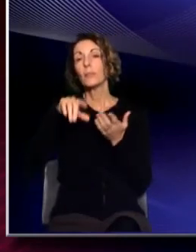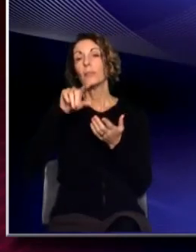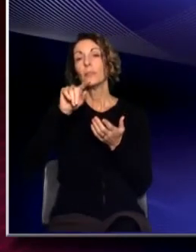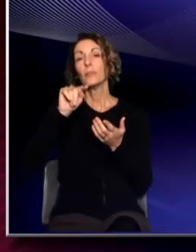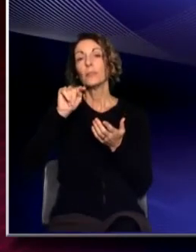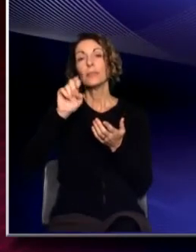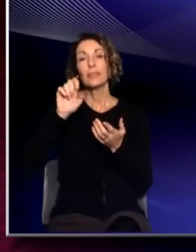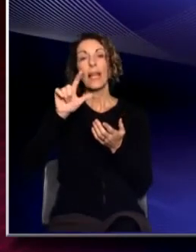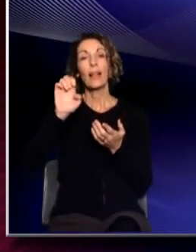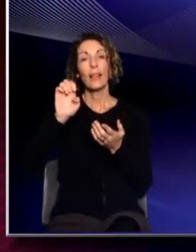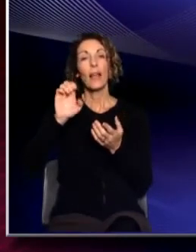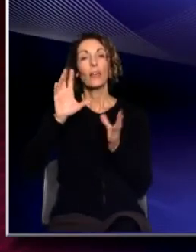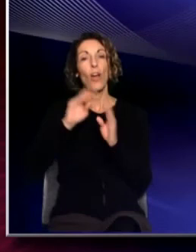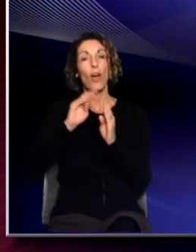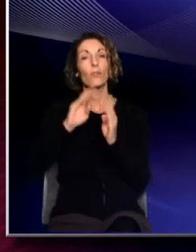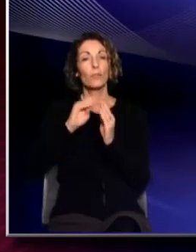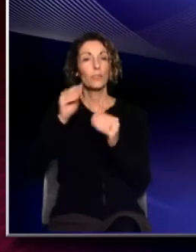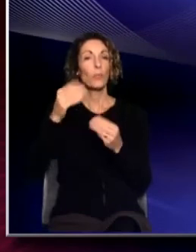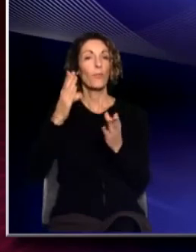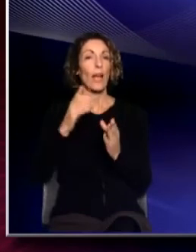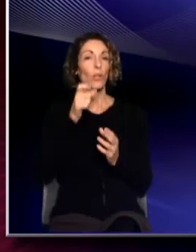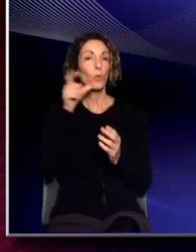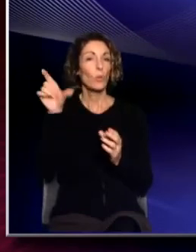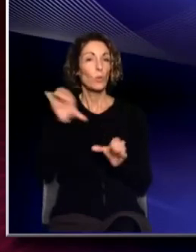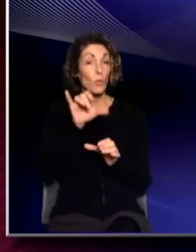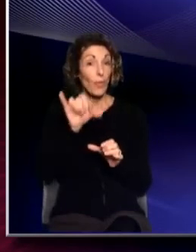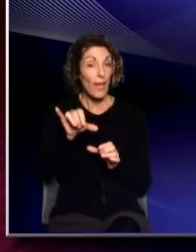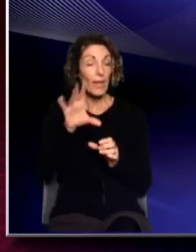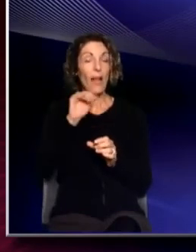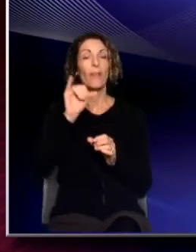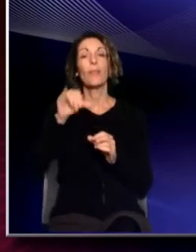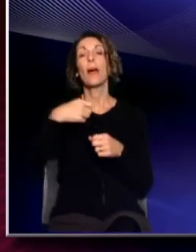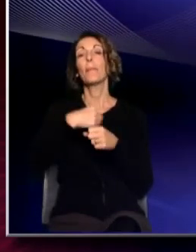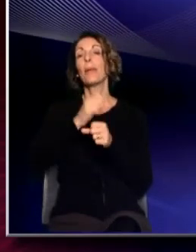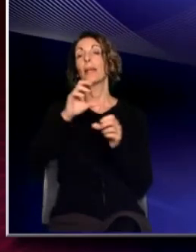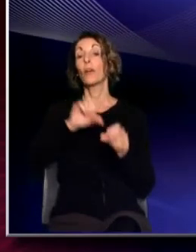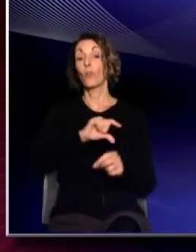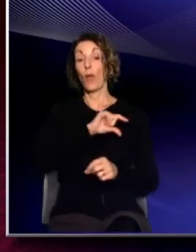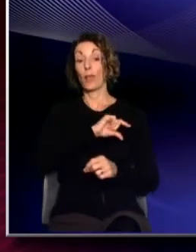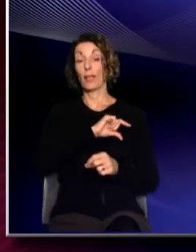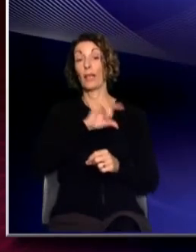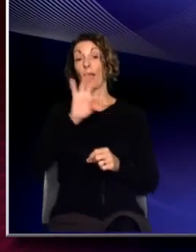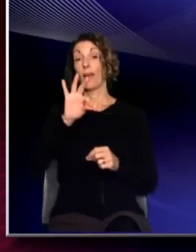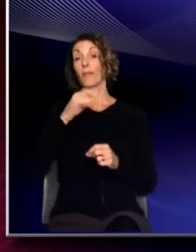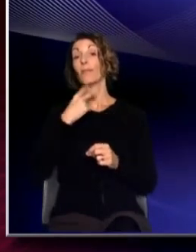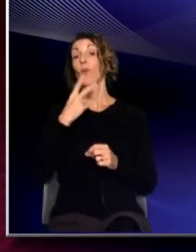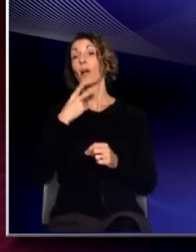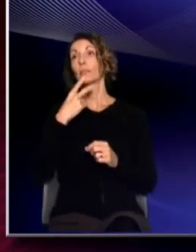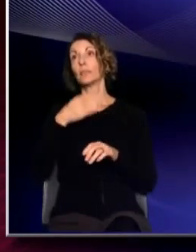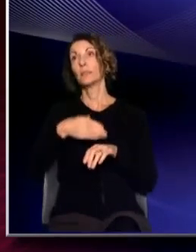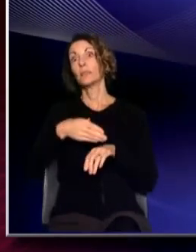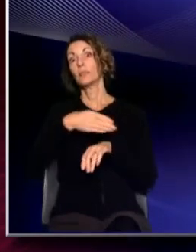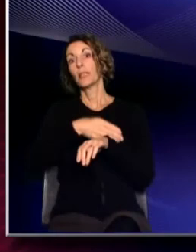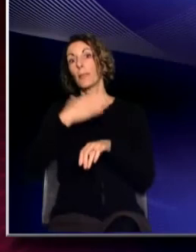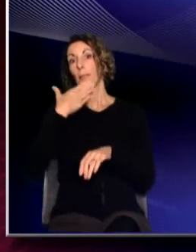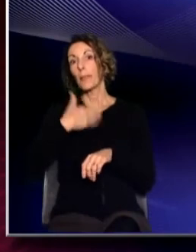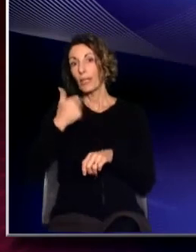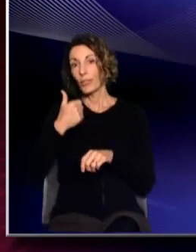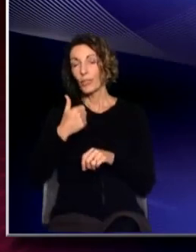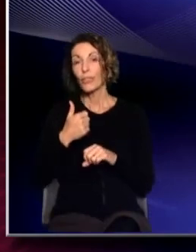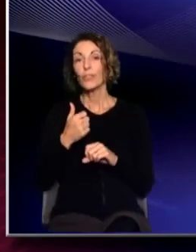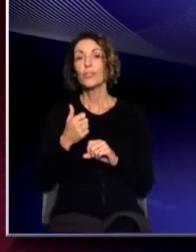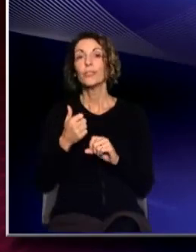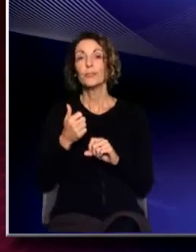providers out there that do that, and it makes the quality of the voice a lot better.